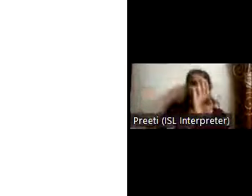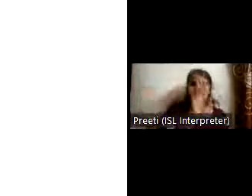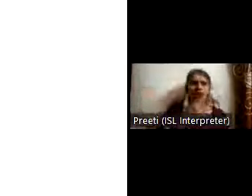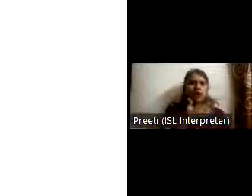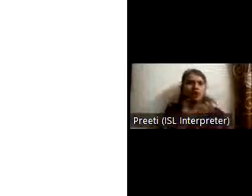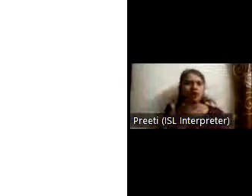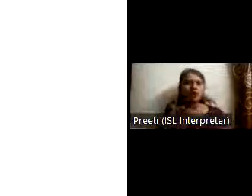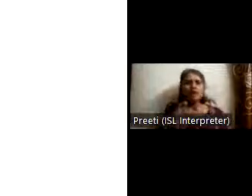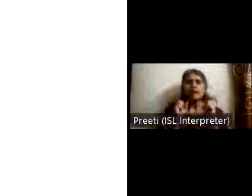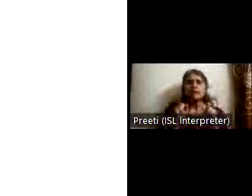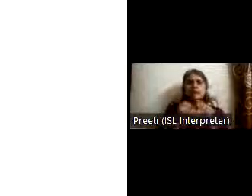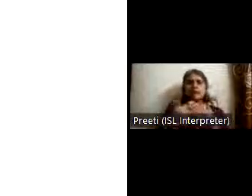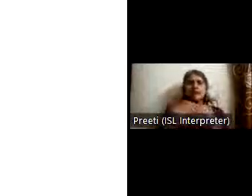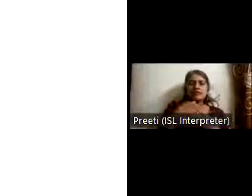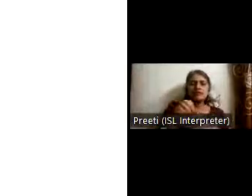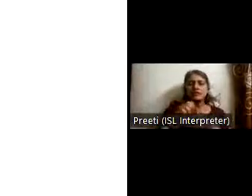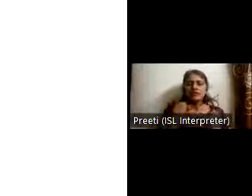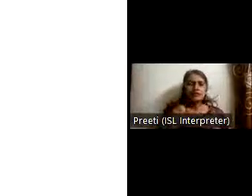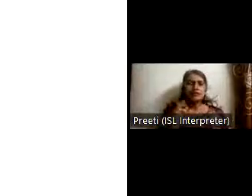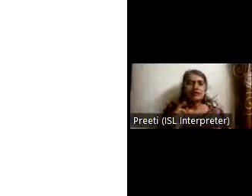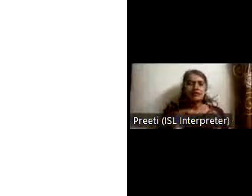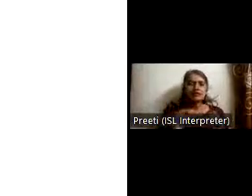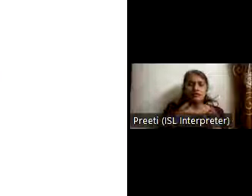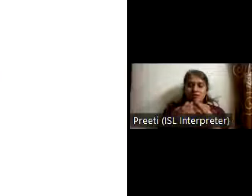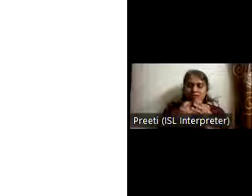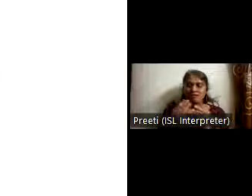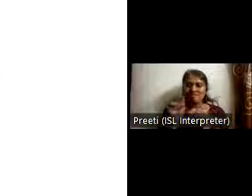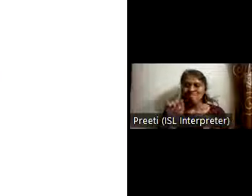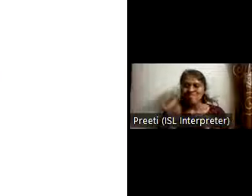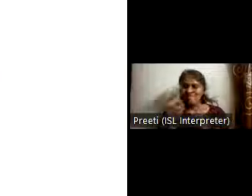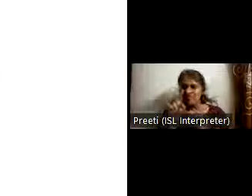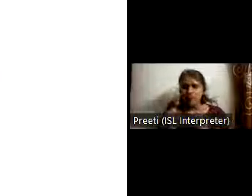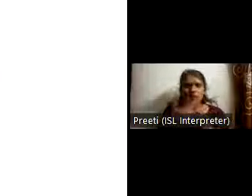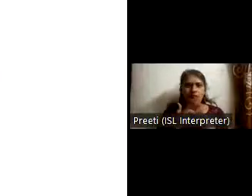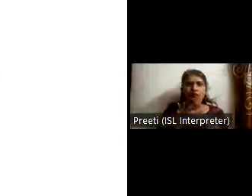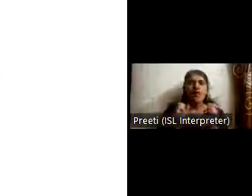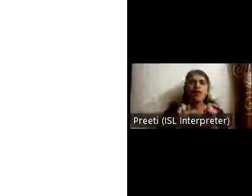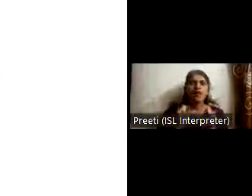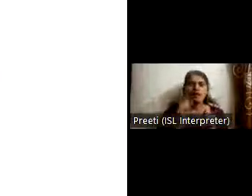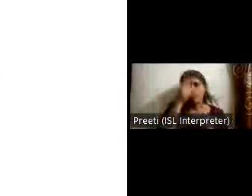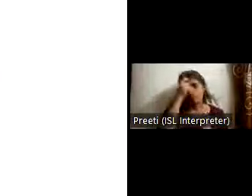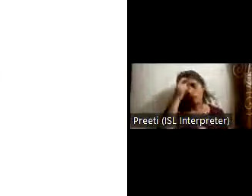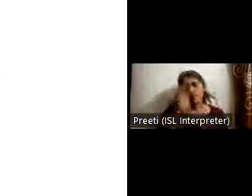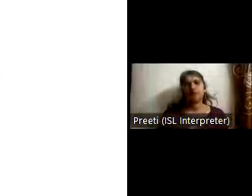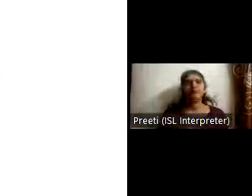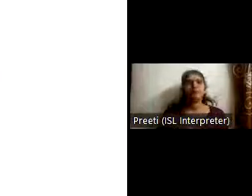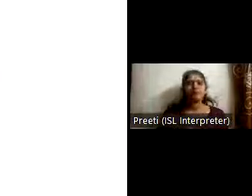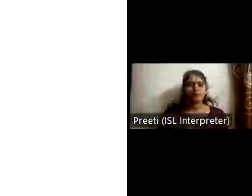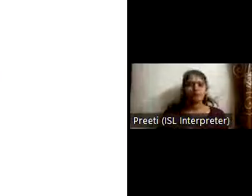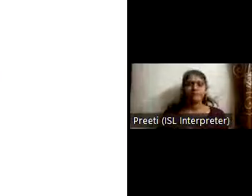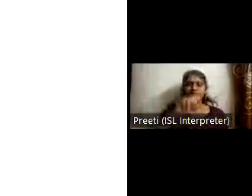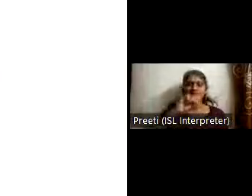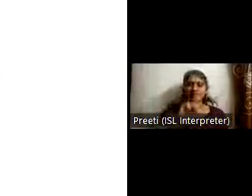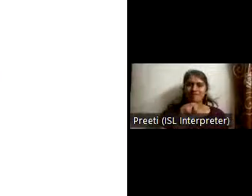are things which requires fine finger control for you to turn the knob and open the door. So these are